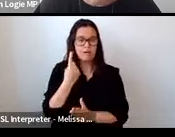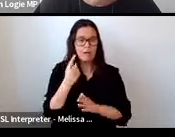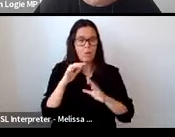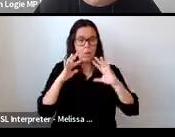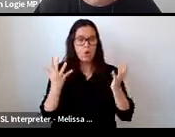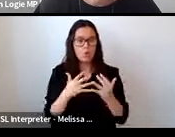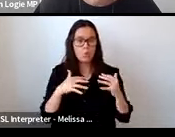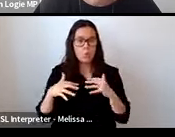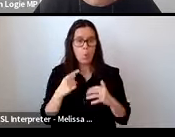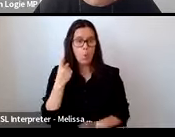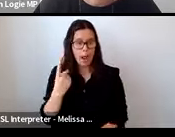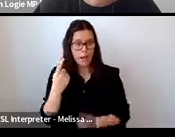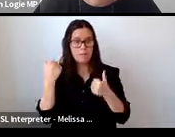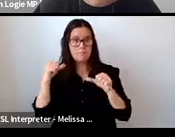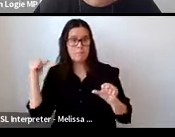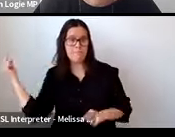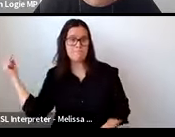War